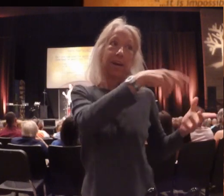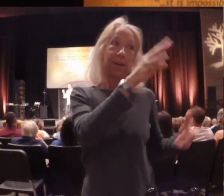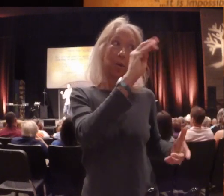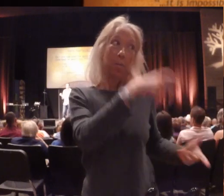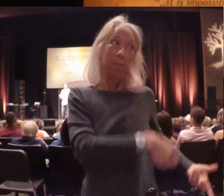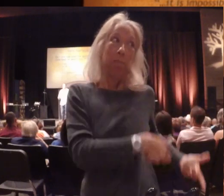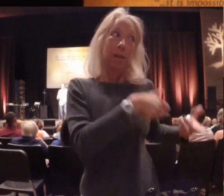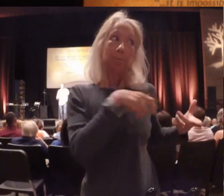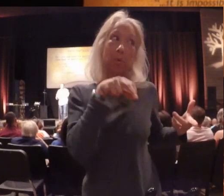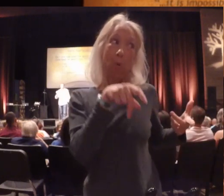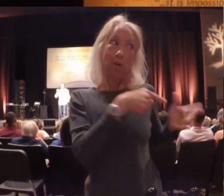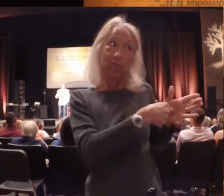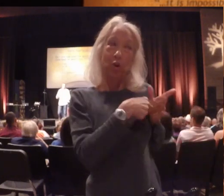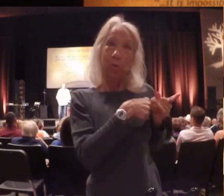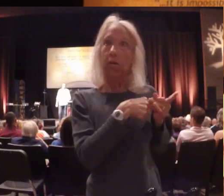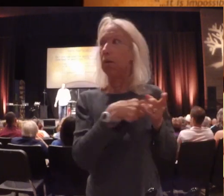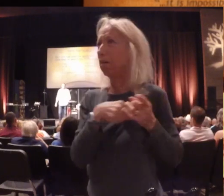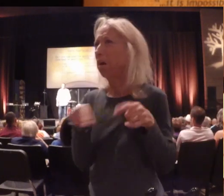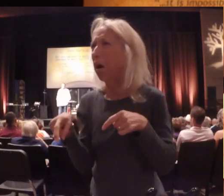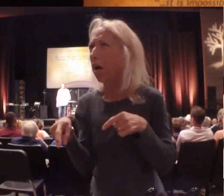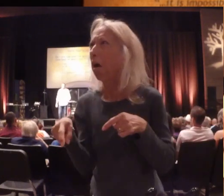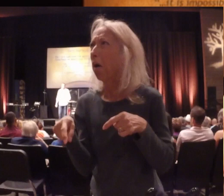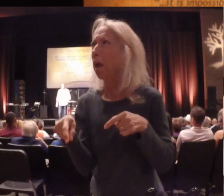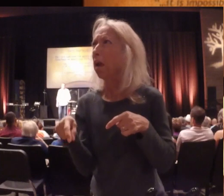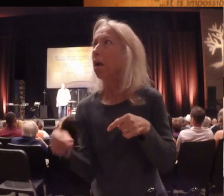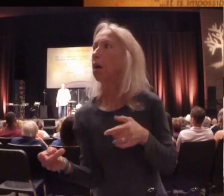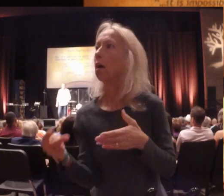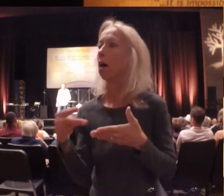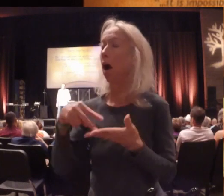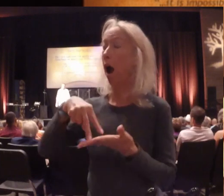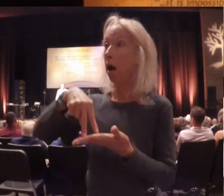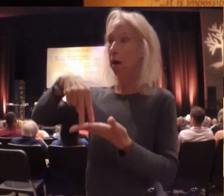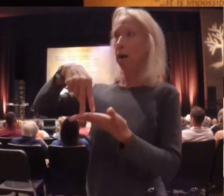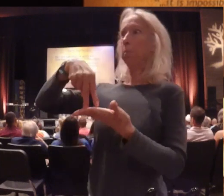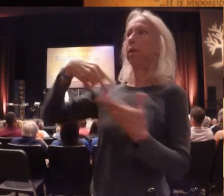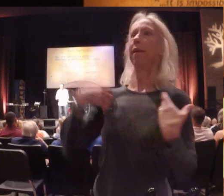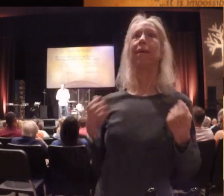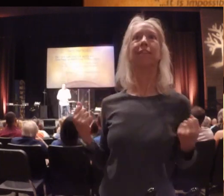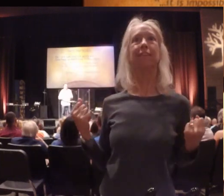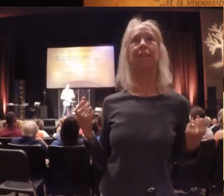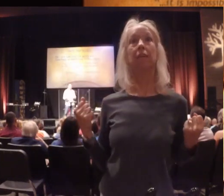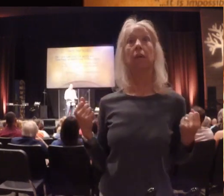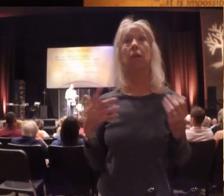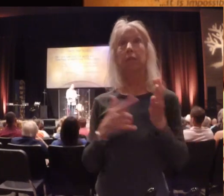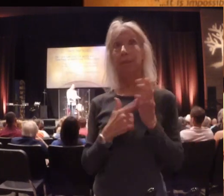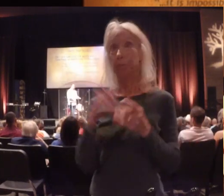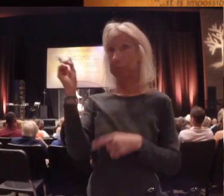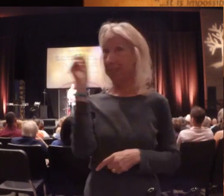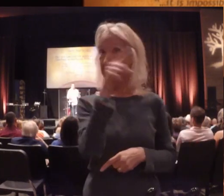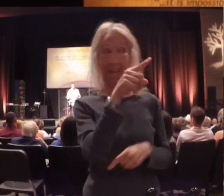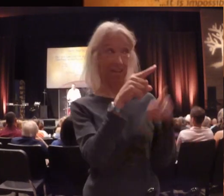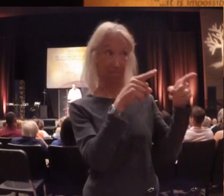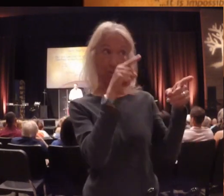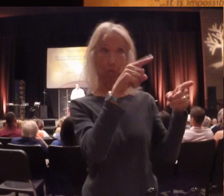walk. Show me your faith, and I'll show you my faithfulness. Only God can send the water, but sometimes he asks